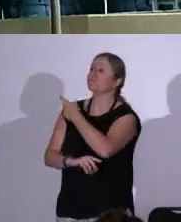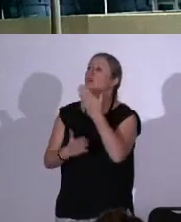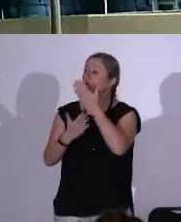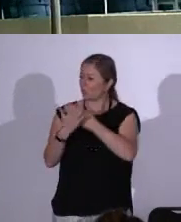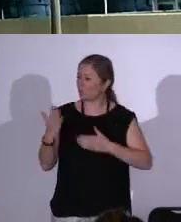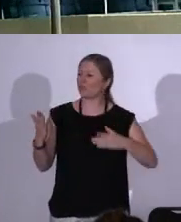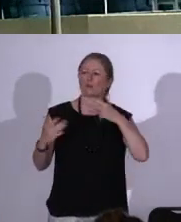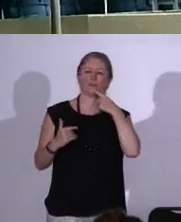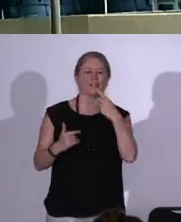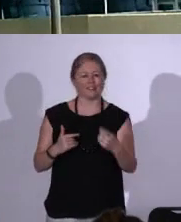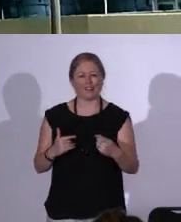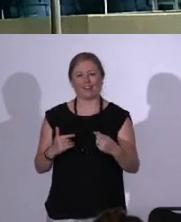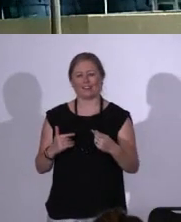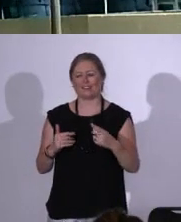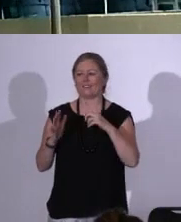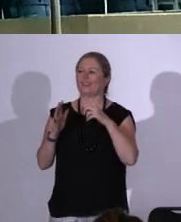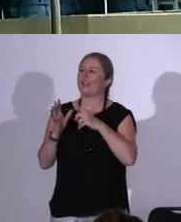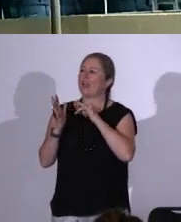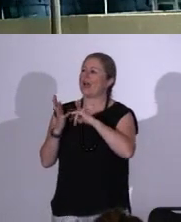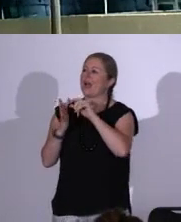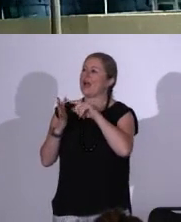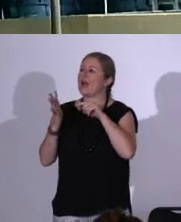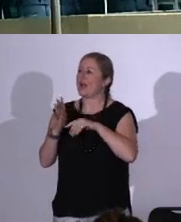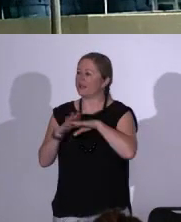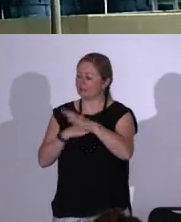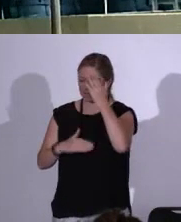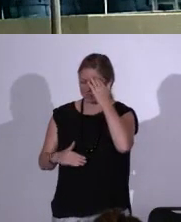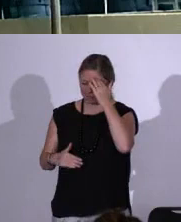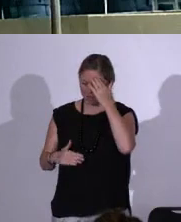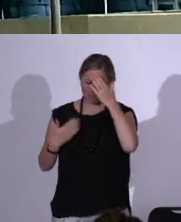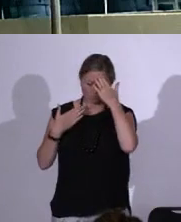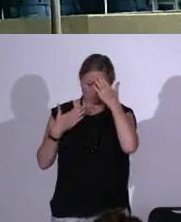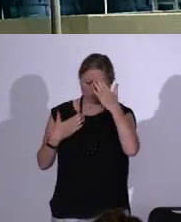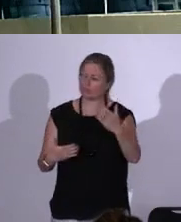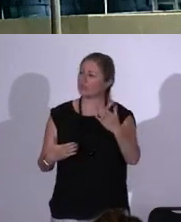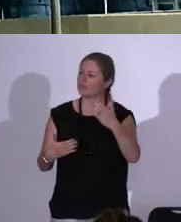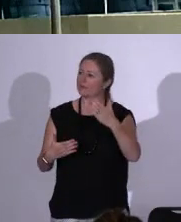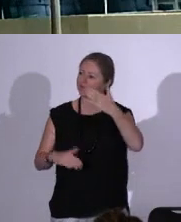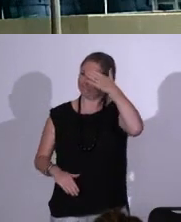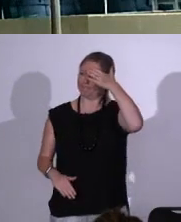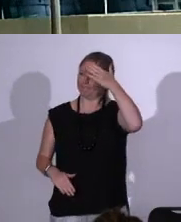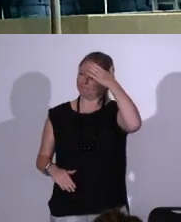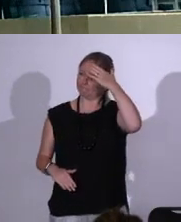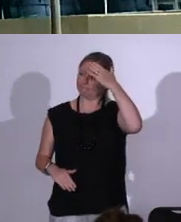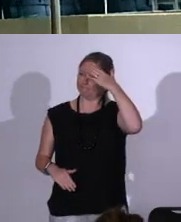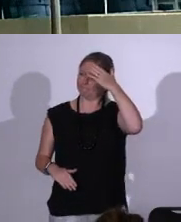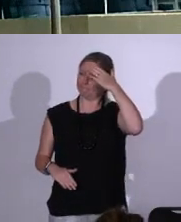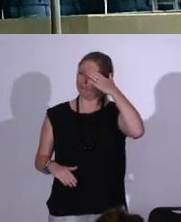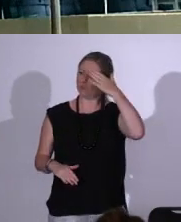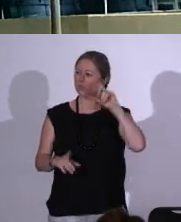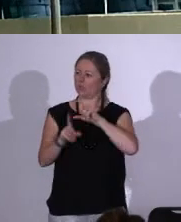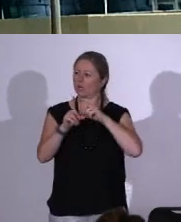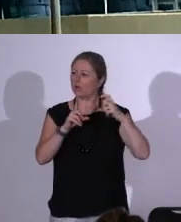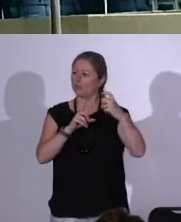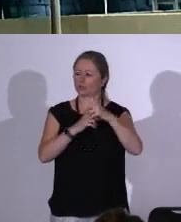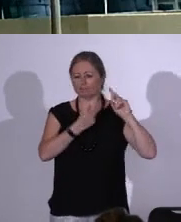storytelling aspect in mind that I think we should pay our respects to the oldest continuous culture on Earth.